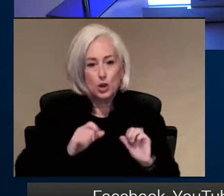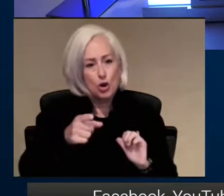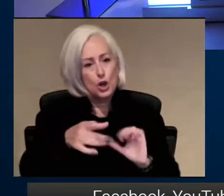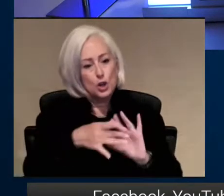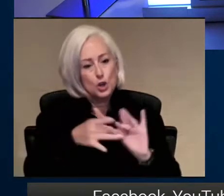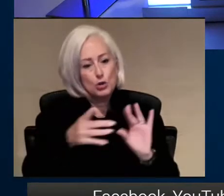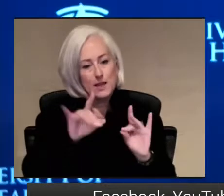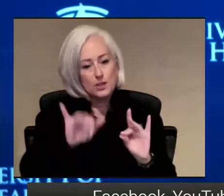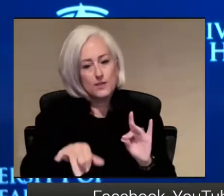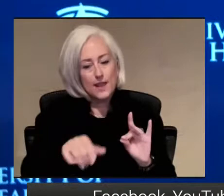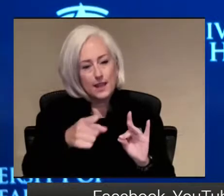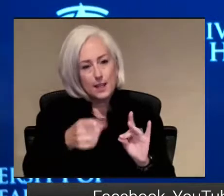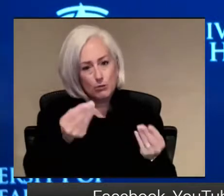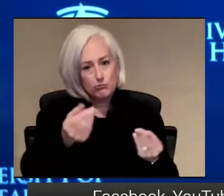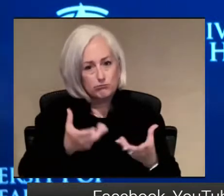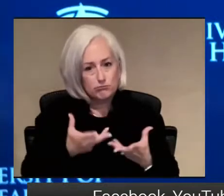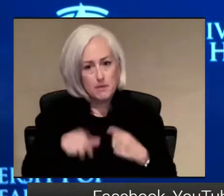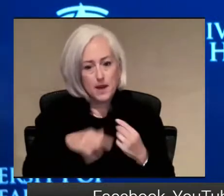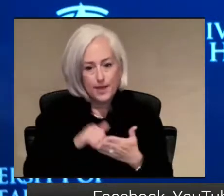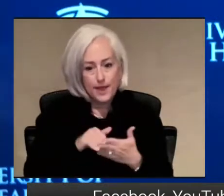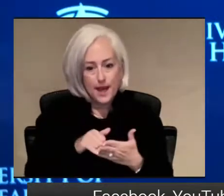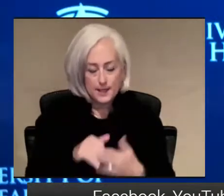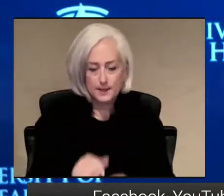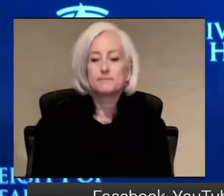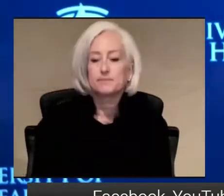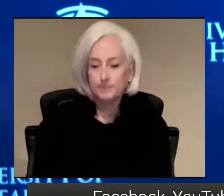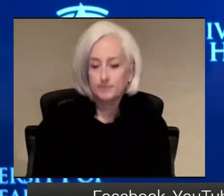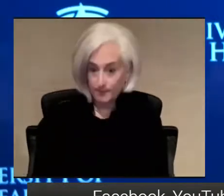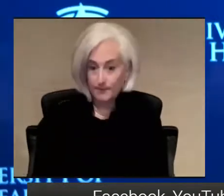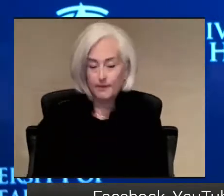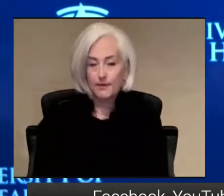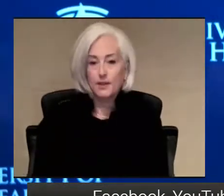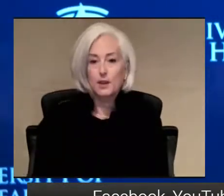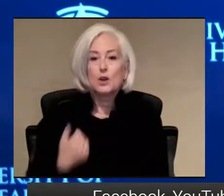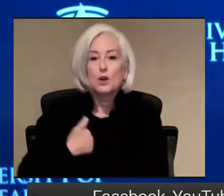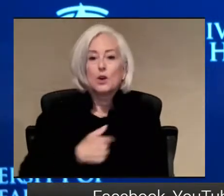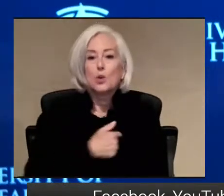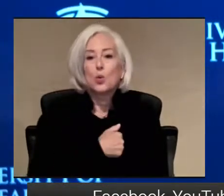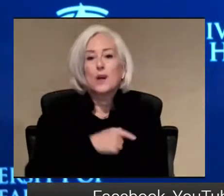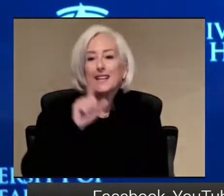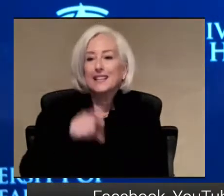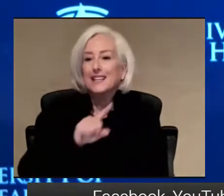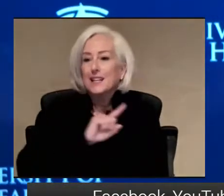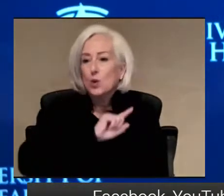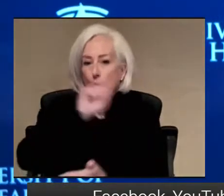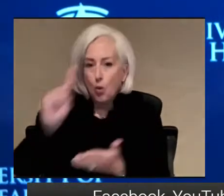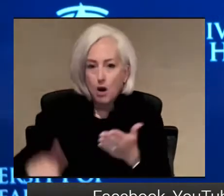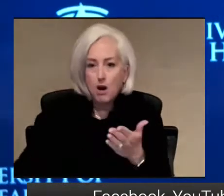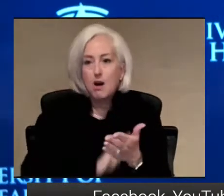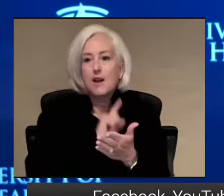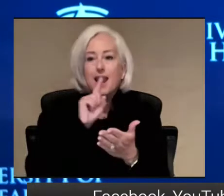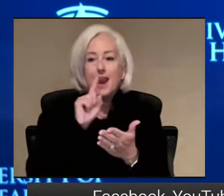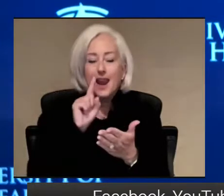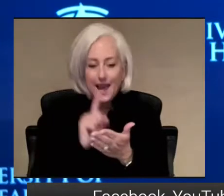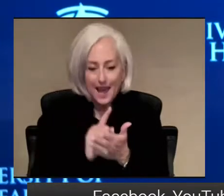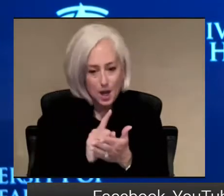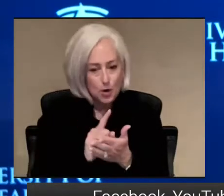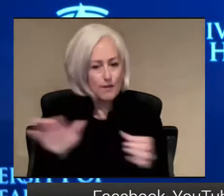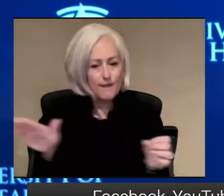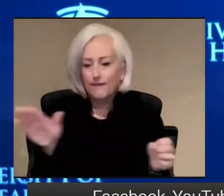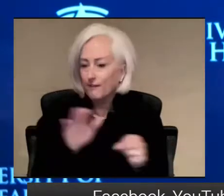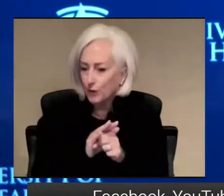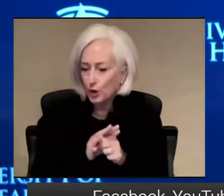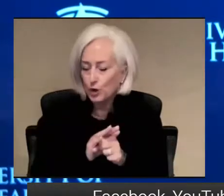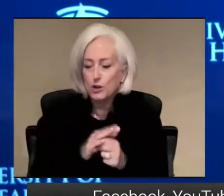bed? Yeah, we need a whole hour around the relationship